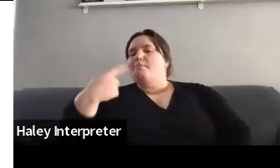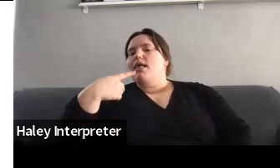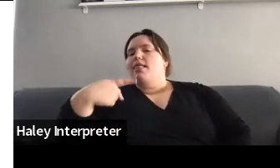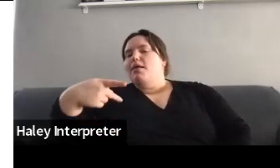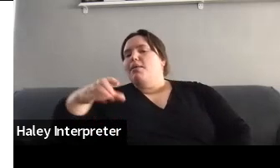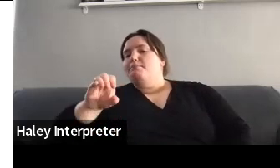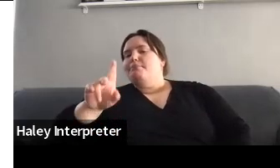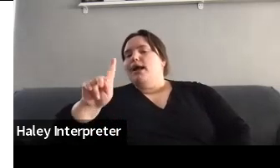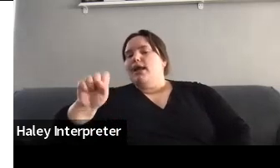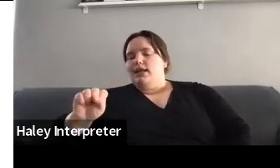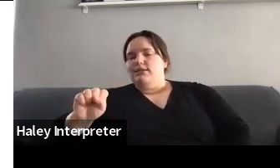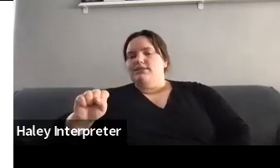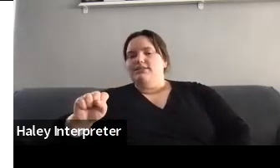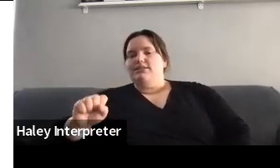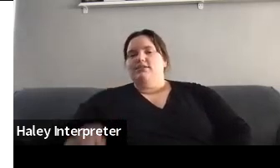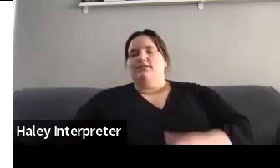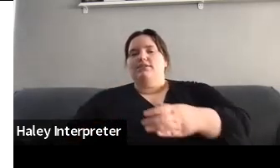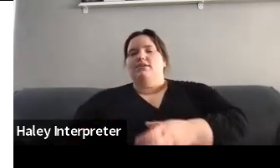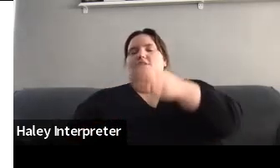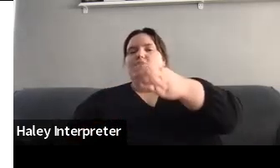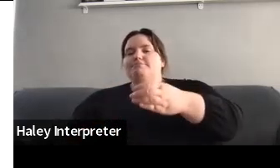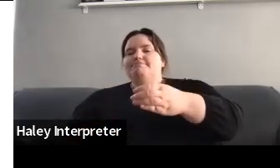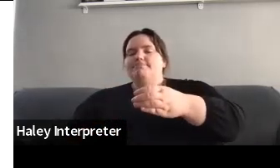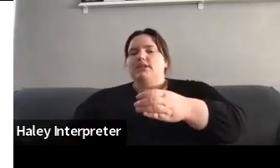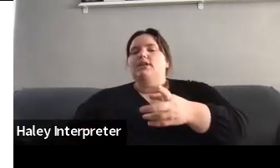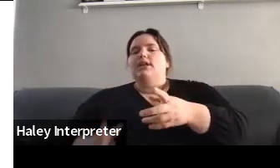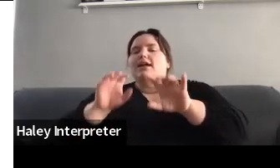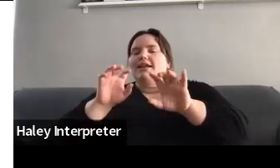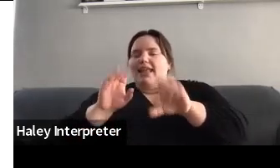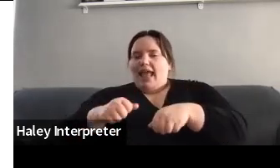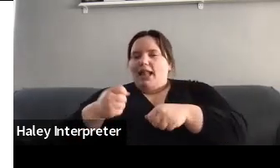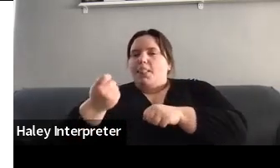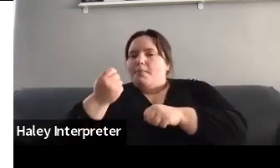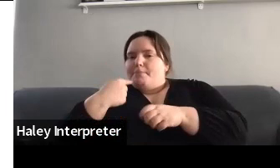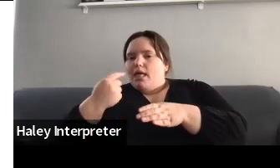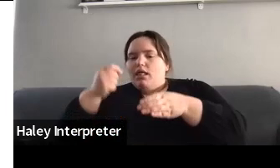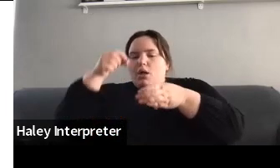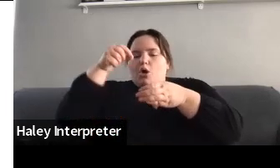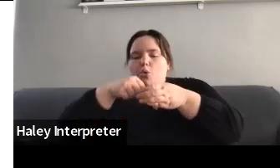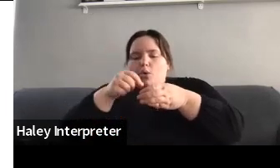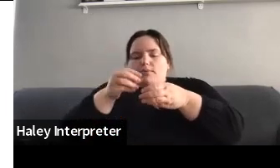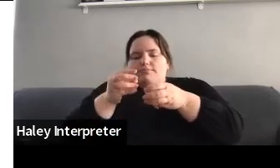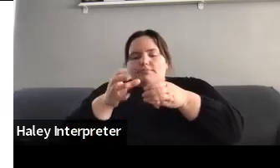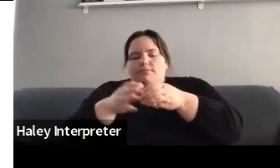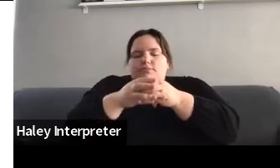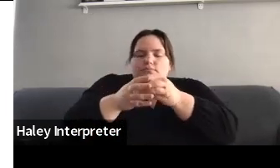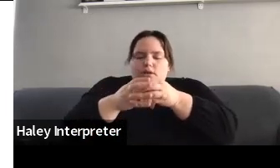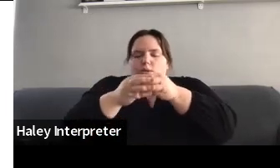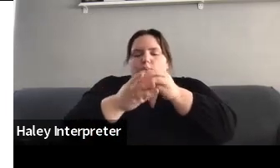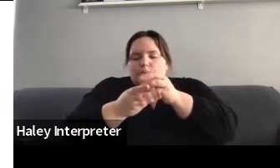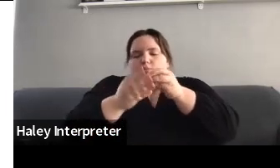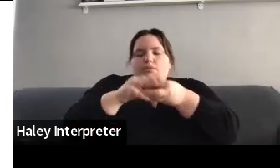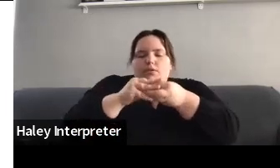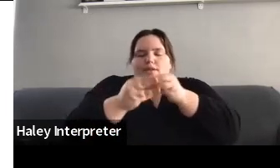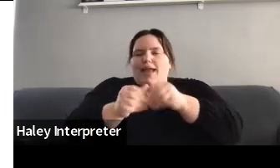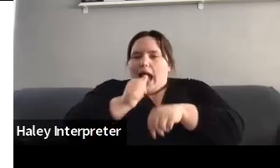are an edible product that you can kind of mold around. They have kind of a clay moldy consistency that